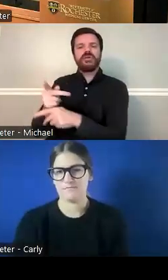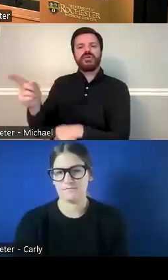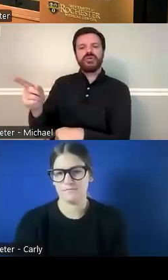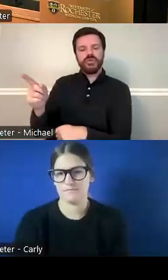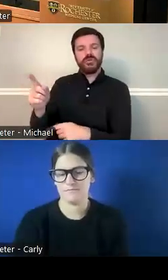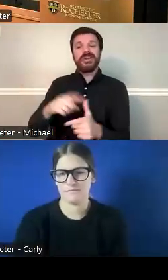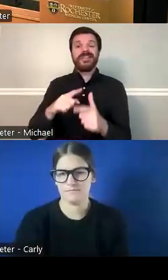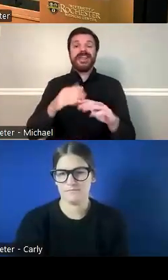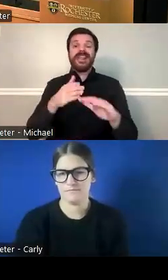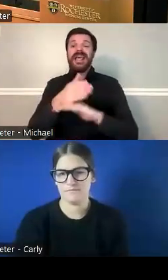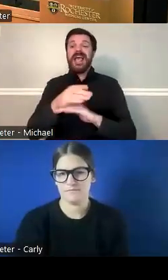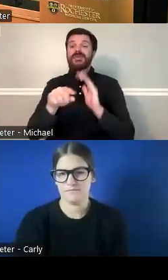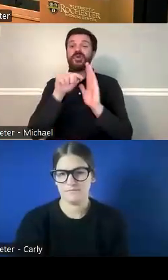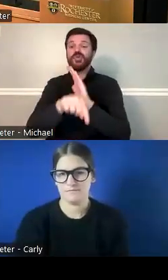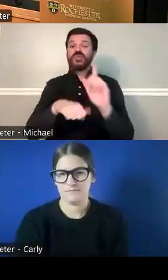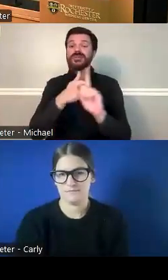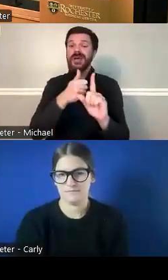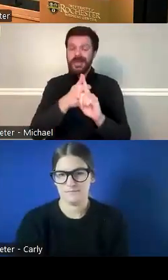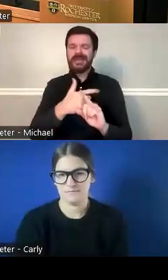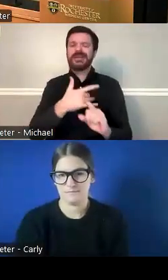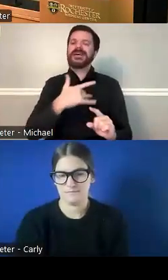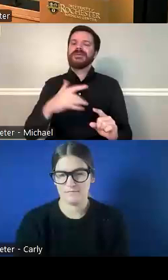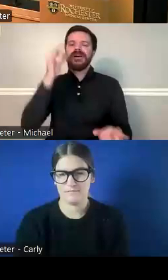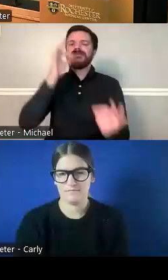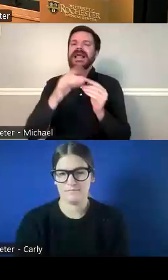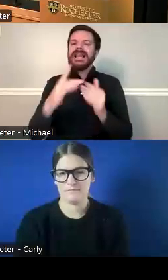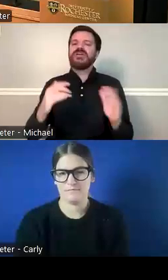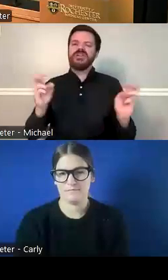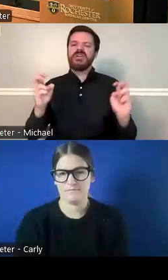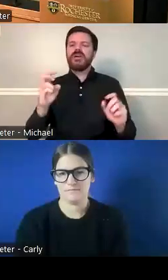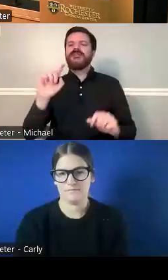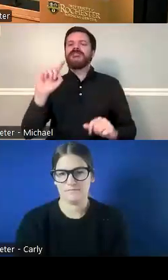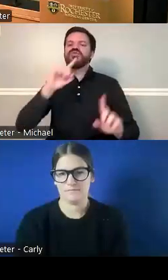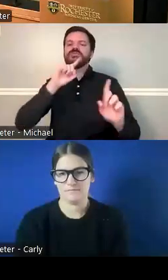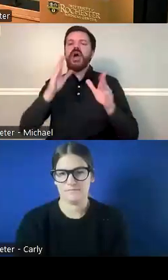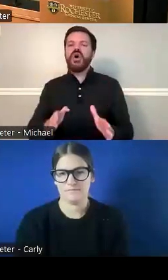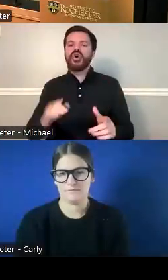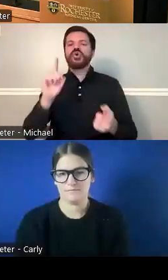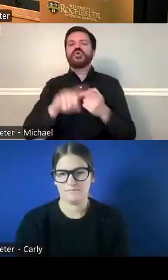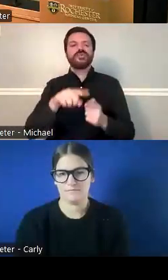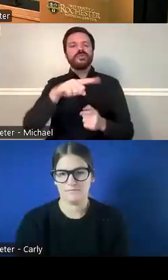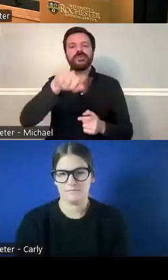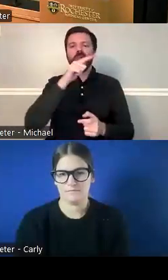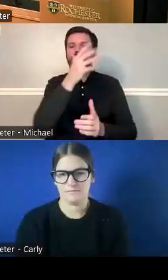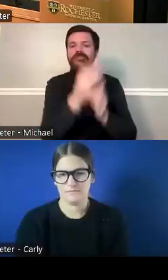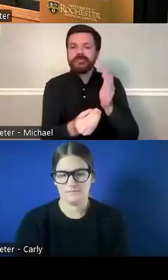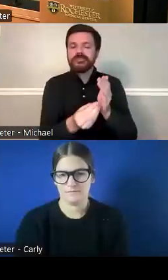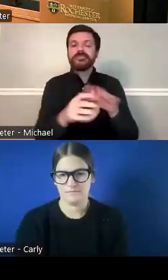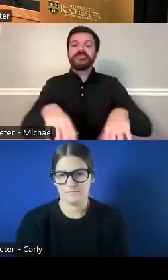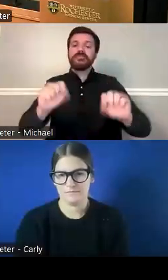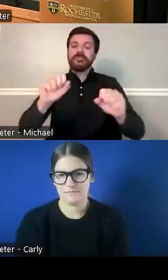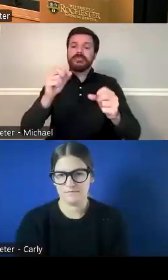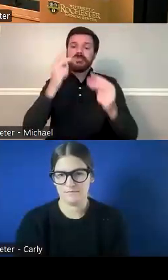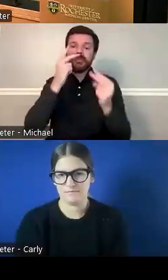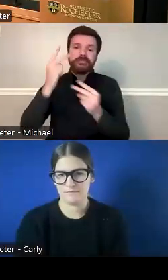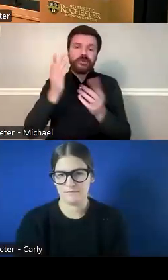of suicide, faith leaders tend to serve as first responders to loss survivors in holding memorial services or providing